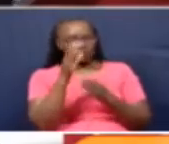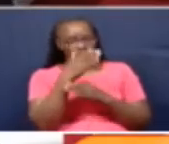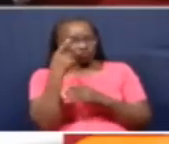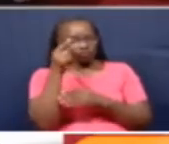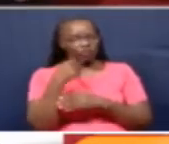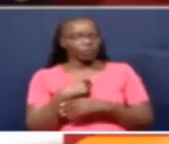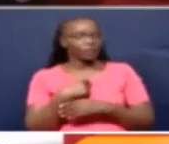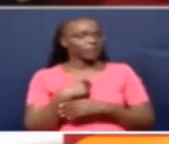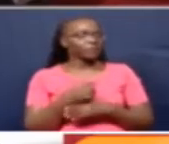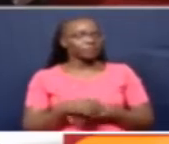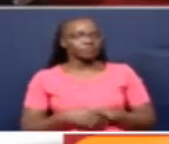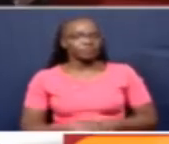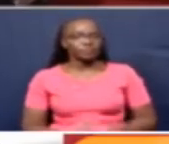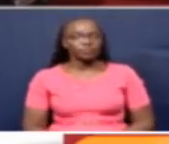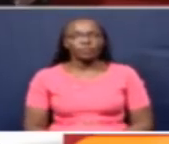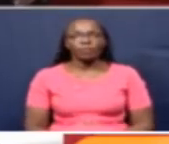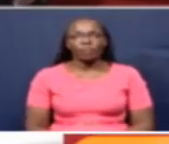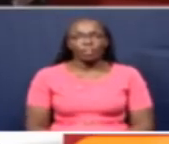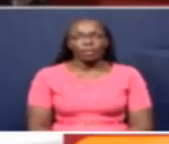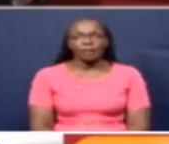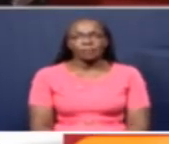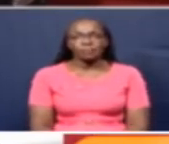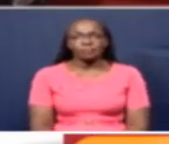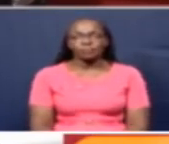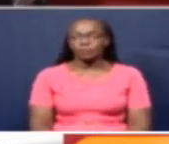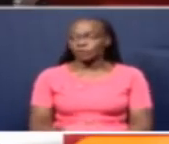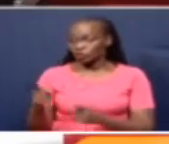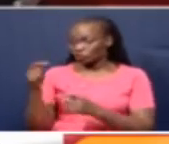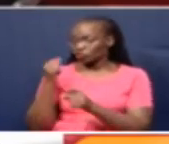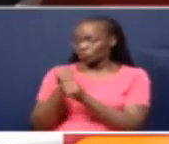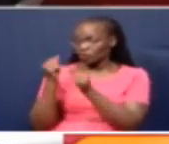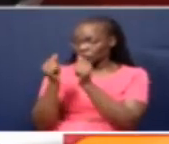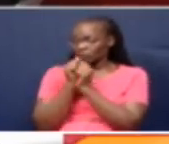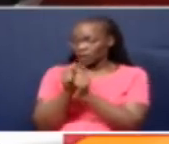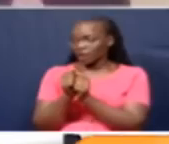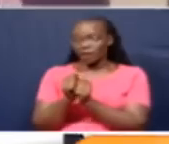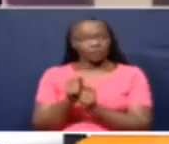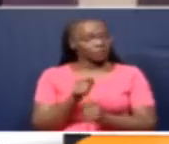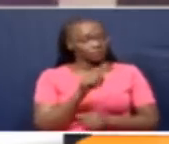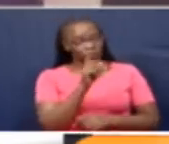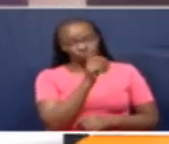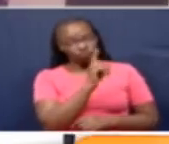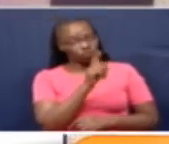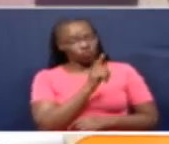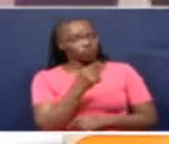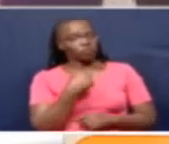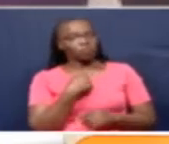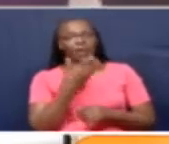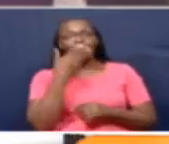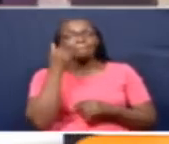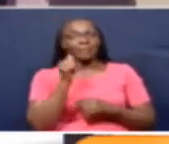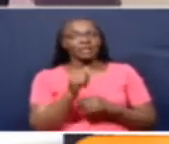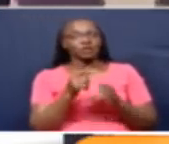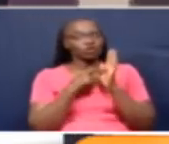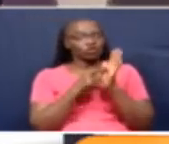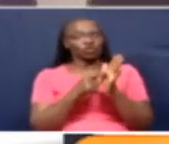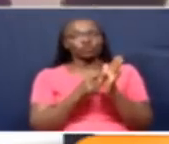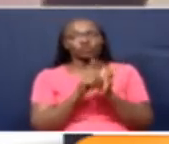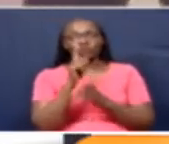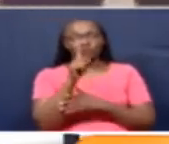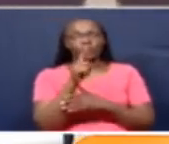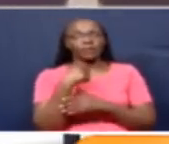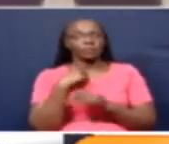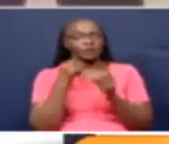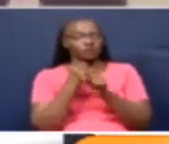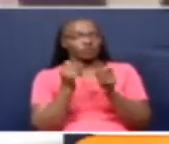you? She's the best shows I ever did. Were the two shows that I did with my daughter. The one at the casino,